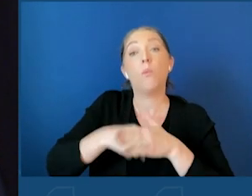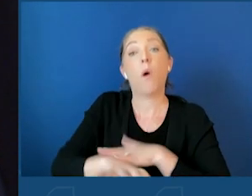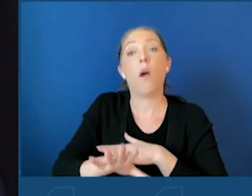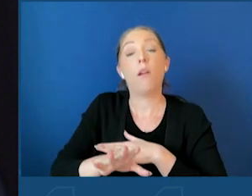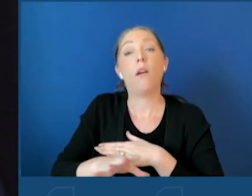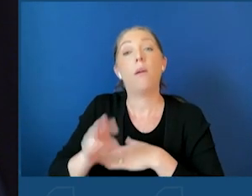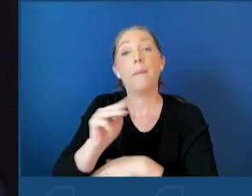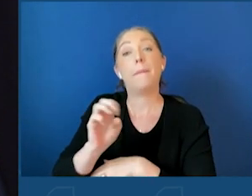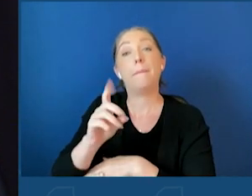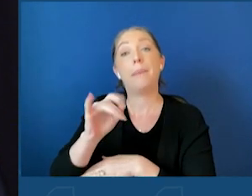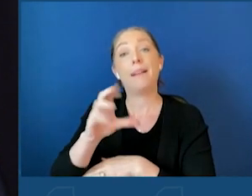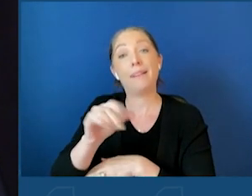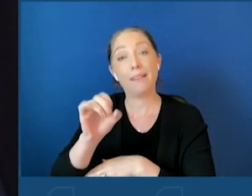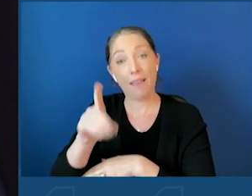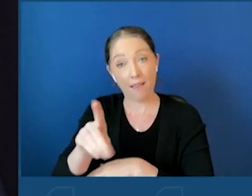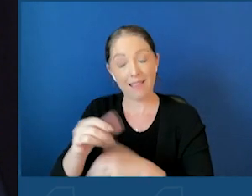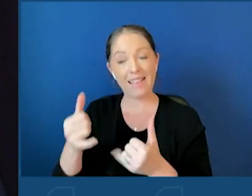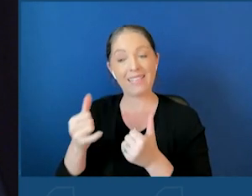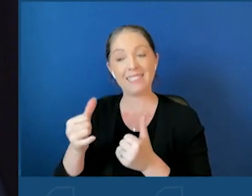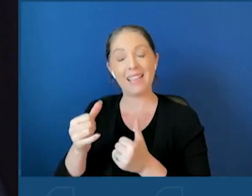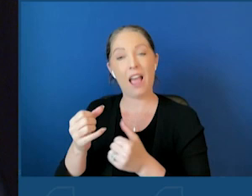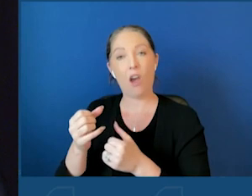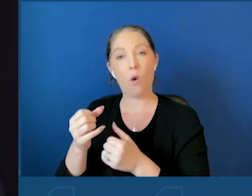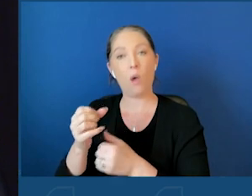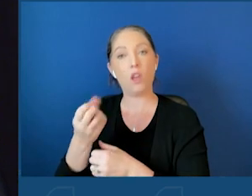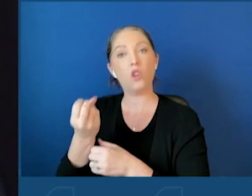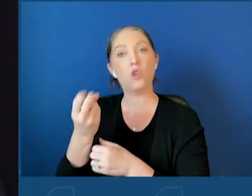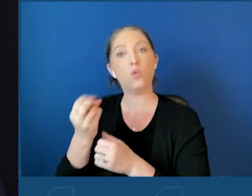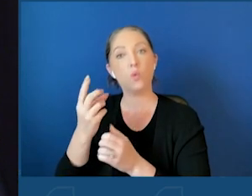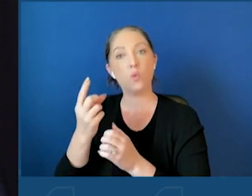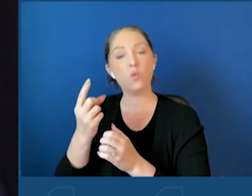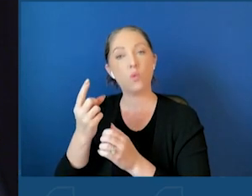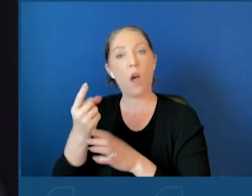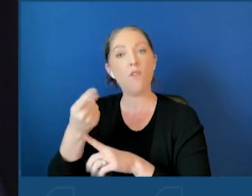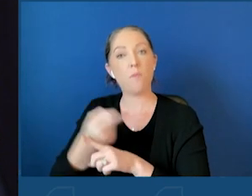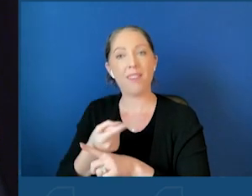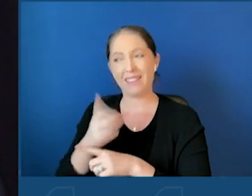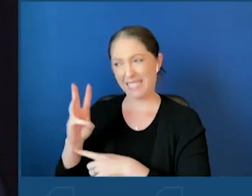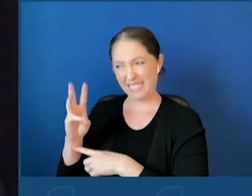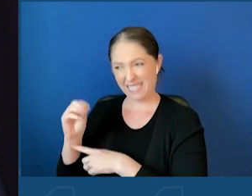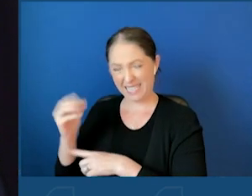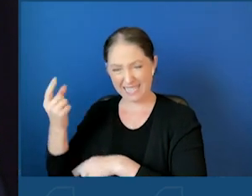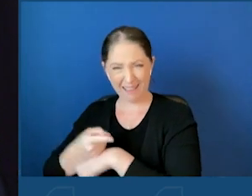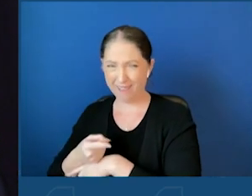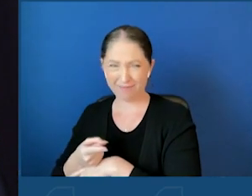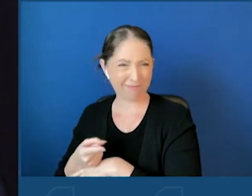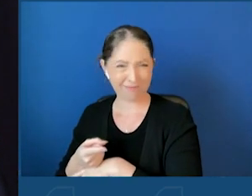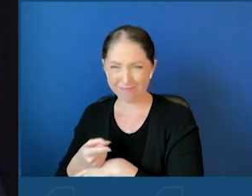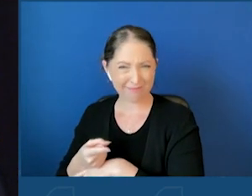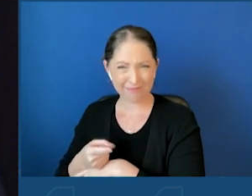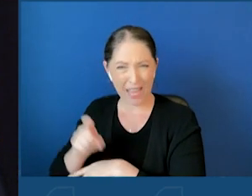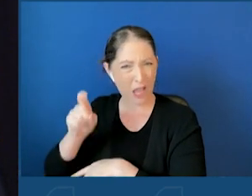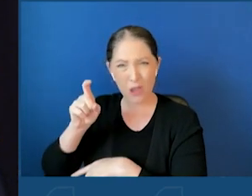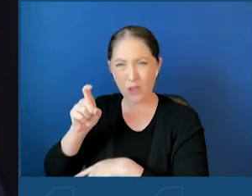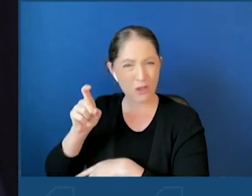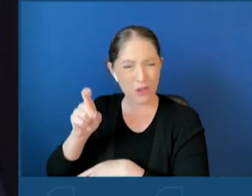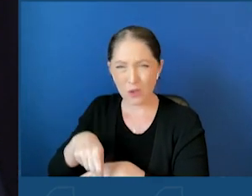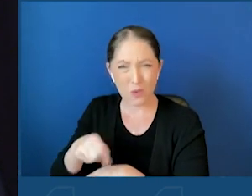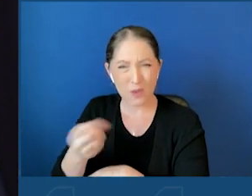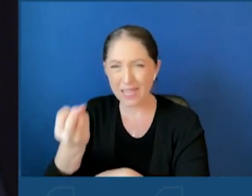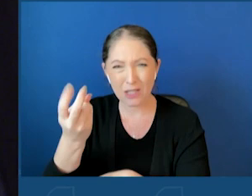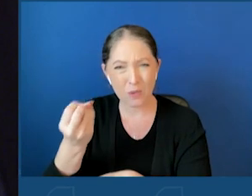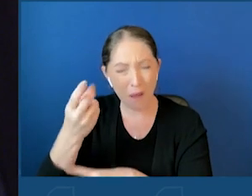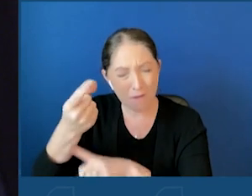to 12 months. Okay, who would think you're fine after 60 days? I've been there. You're not feeling great after 60 days.